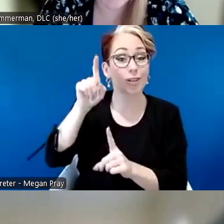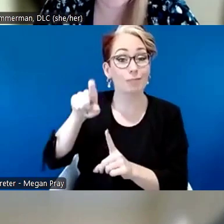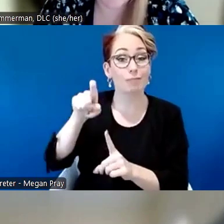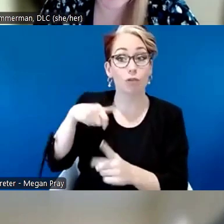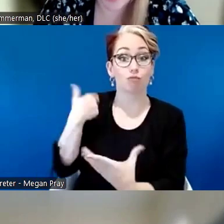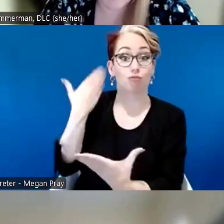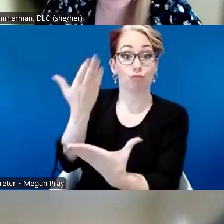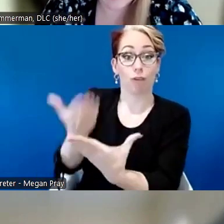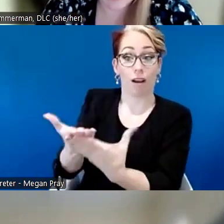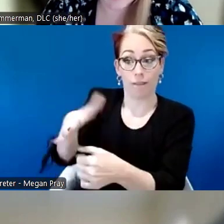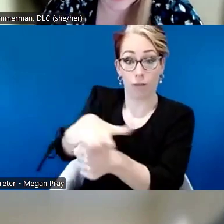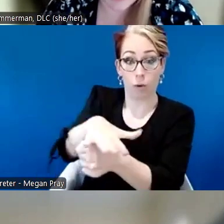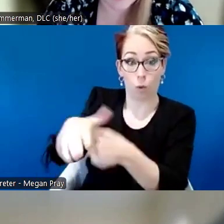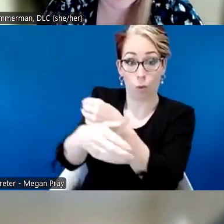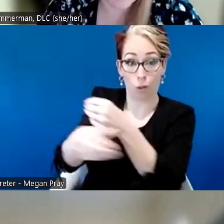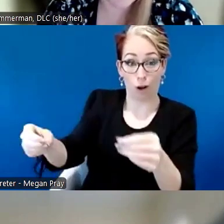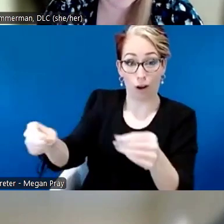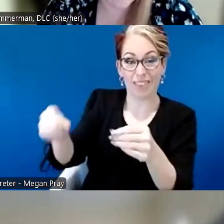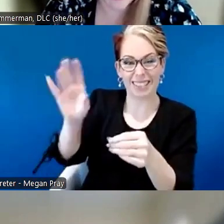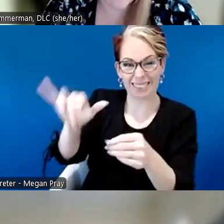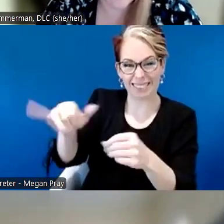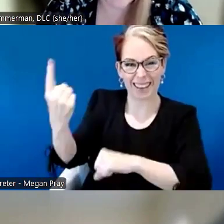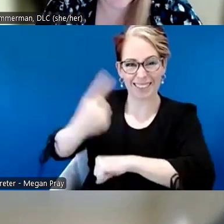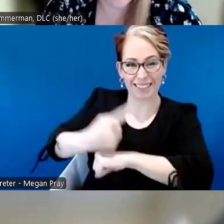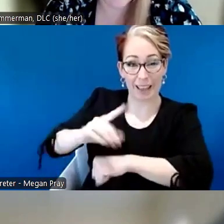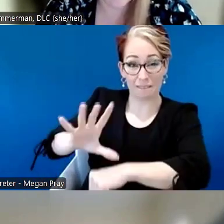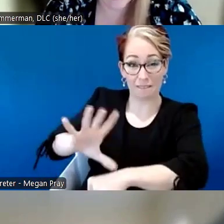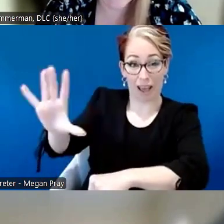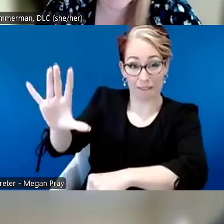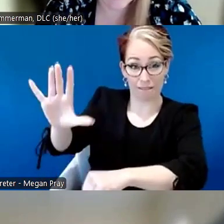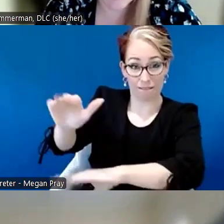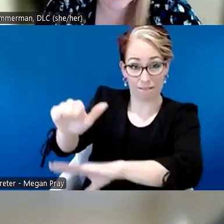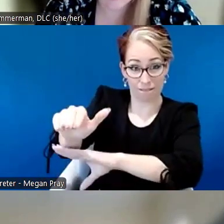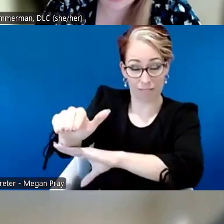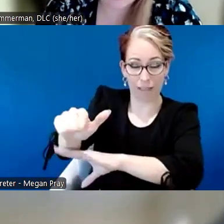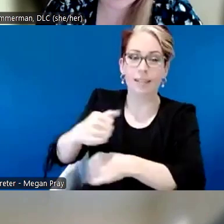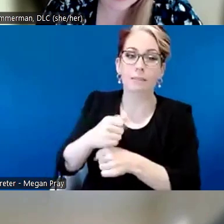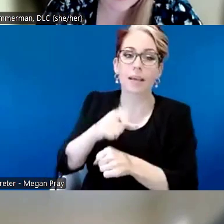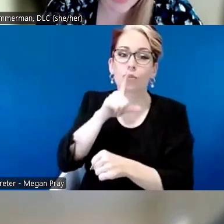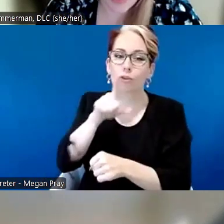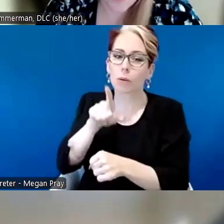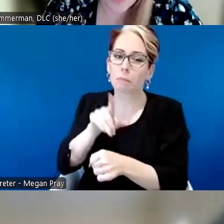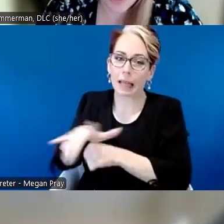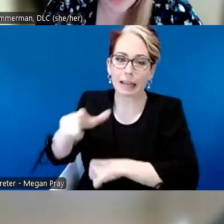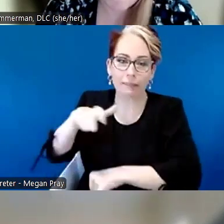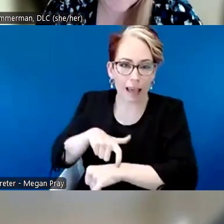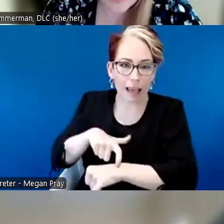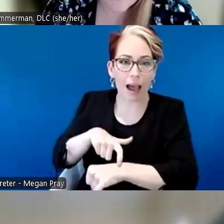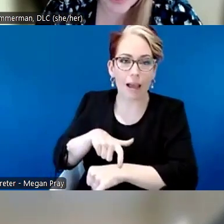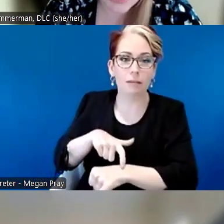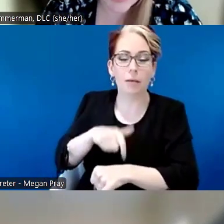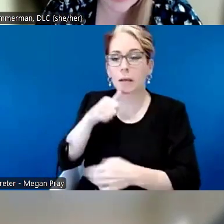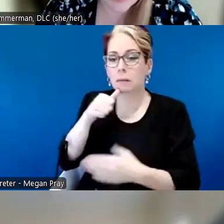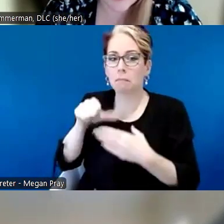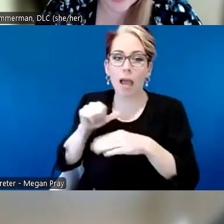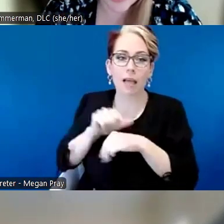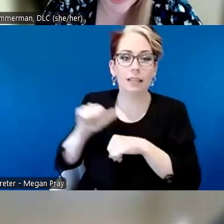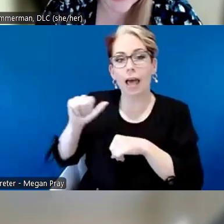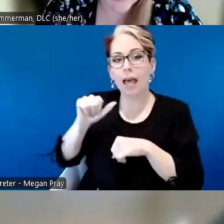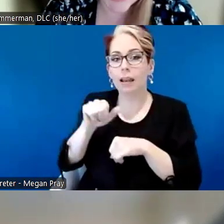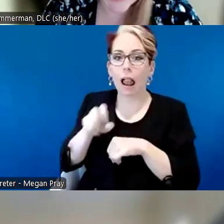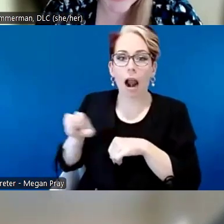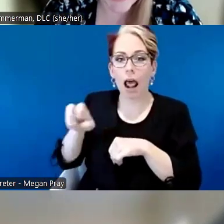office by 5 o'clock that day. So be sure that you're giving a few days to send that out and for it to be